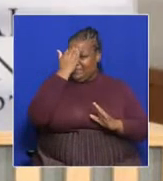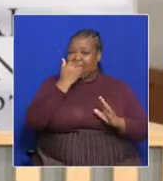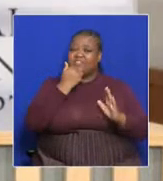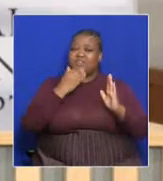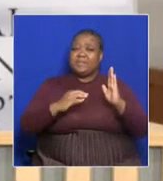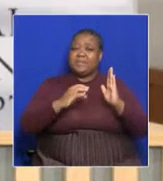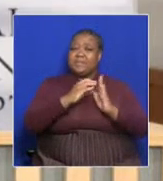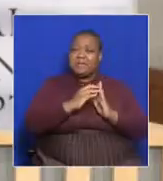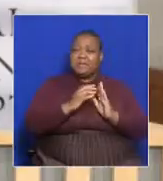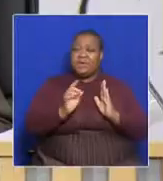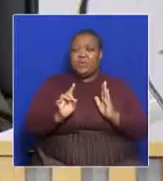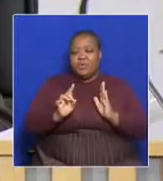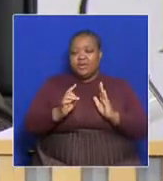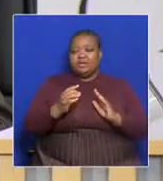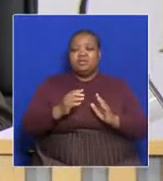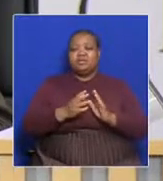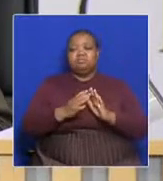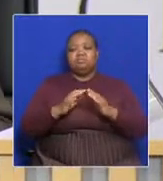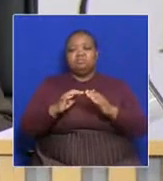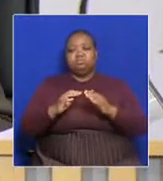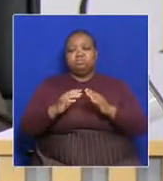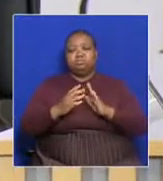page 308.